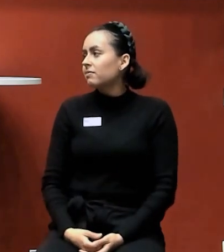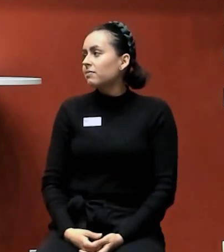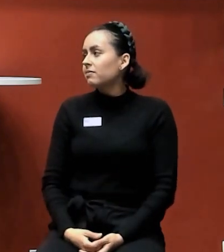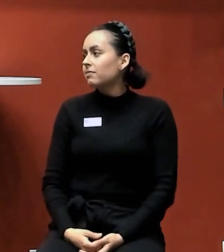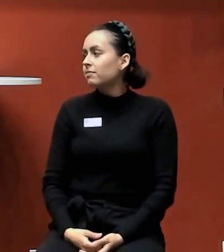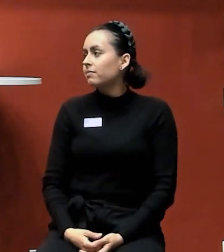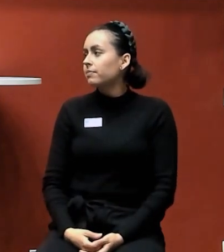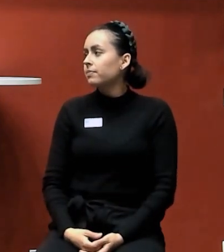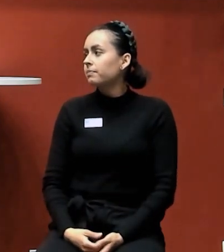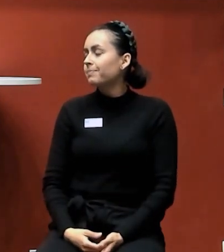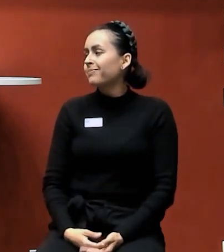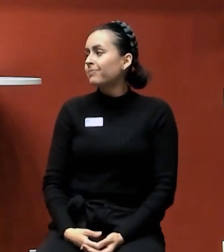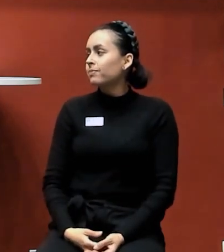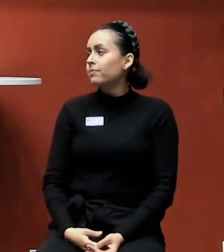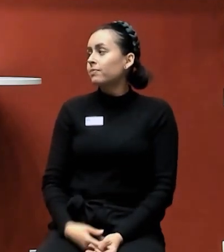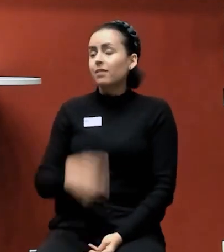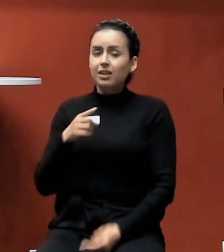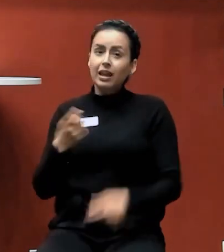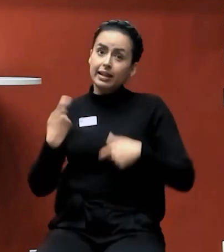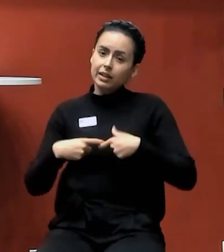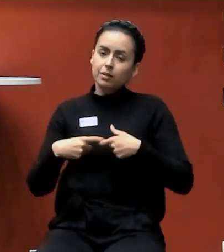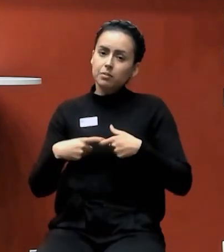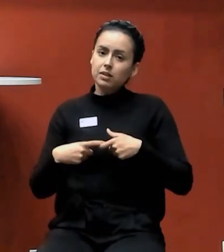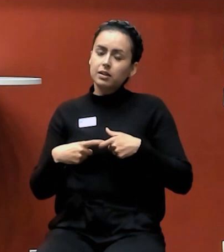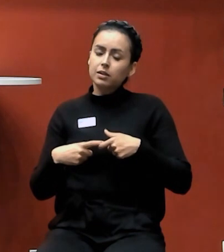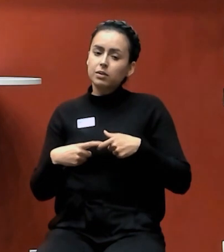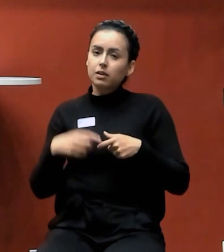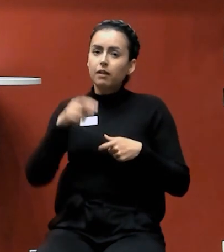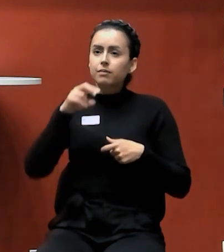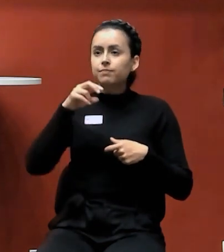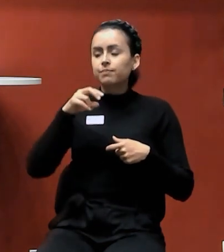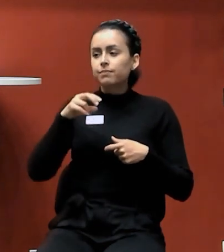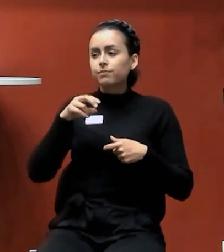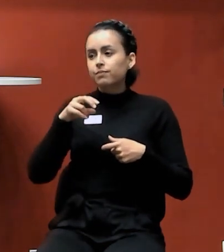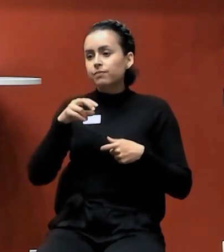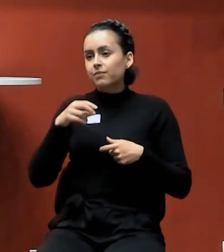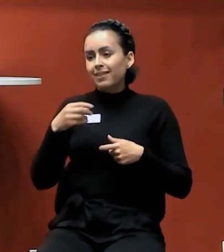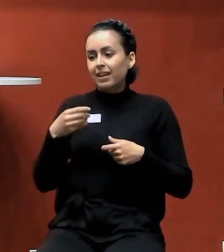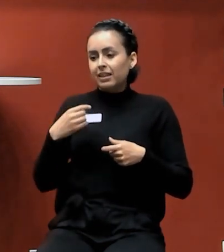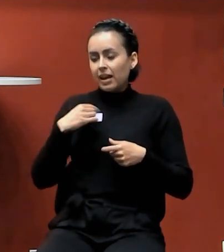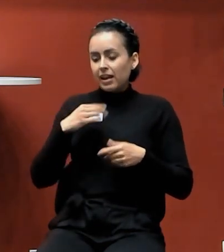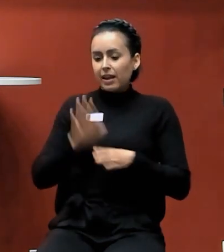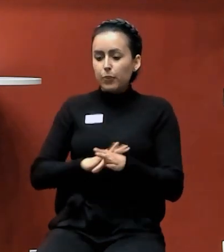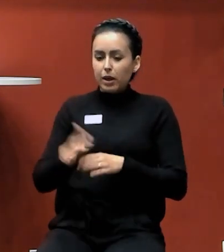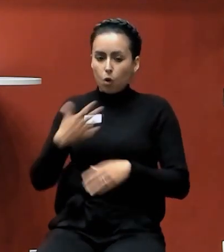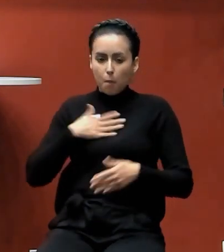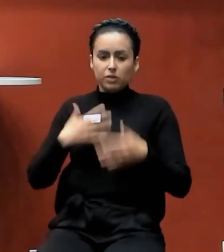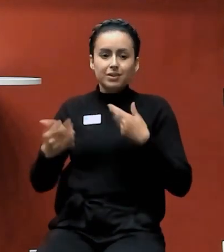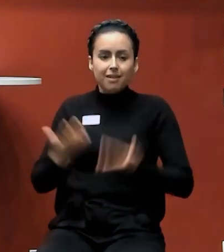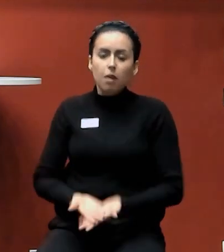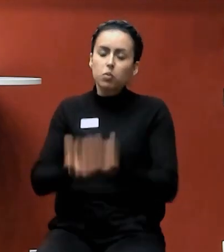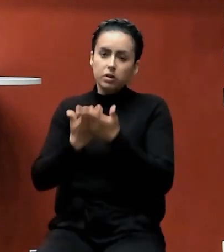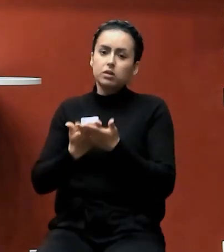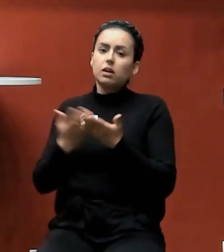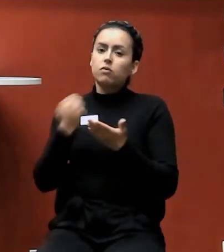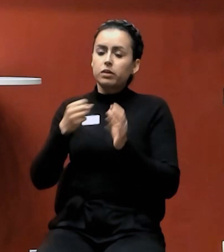It's to do with leverage, using the work that we make to affect change. And